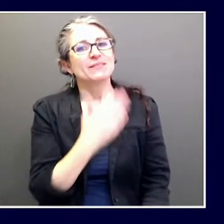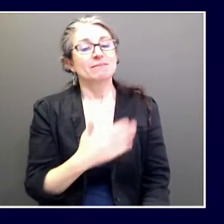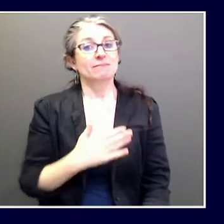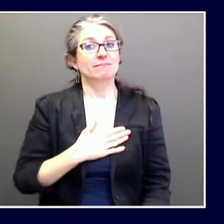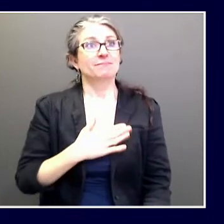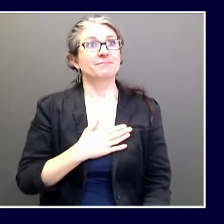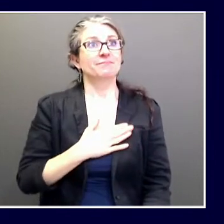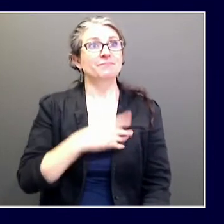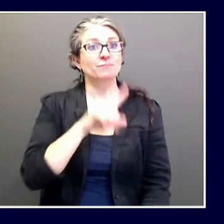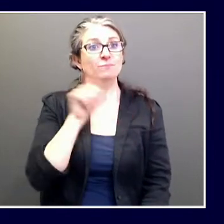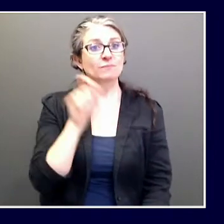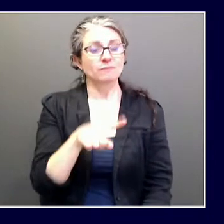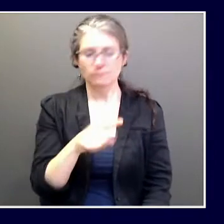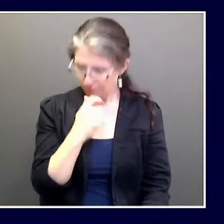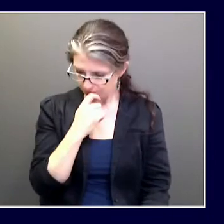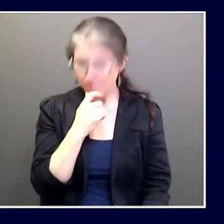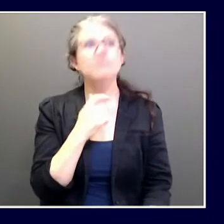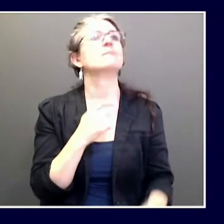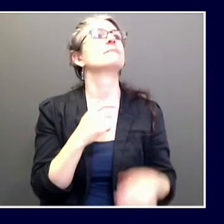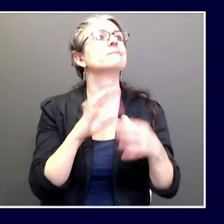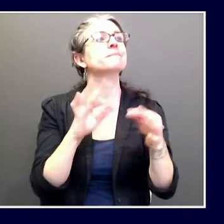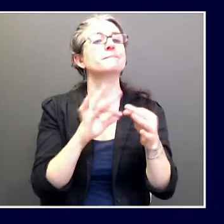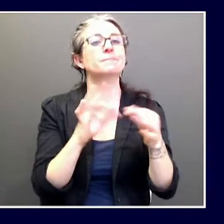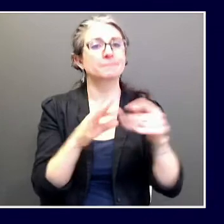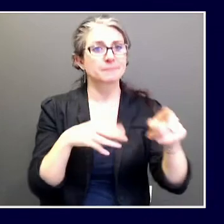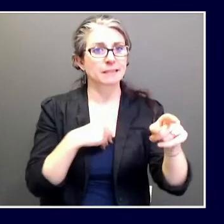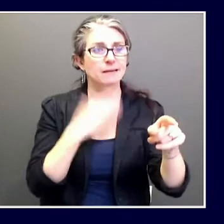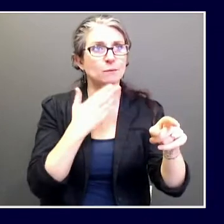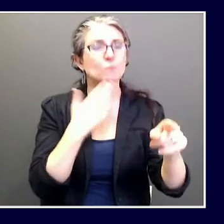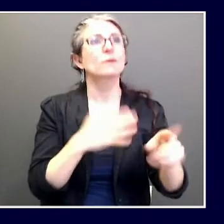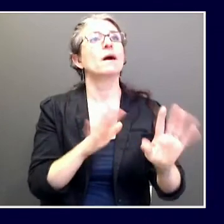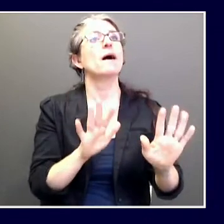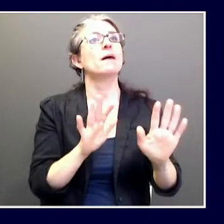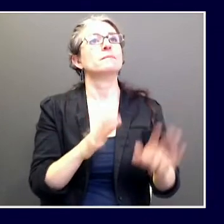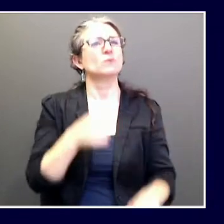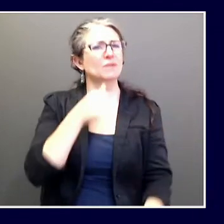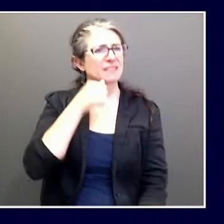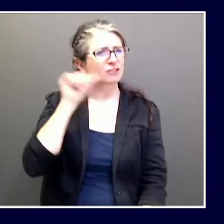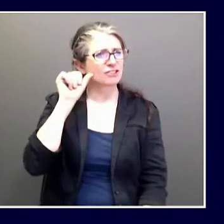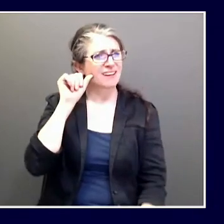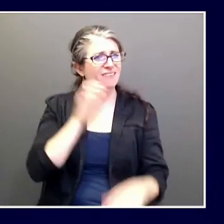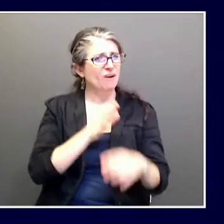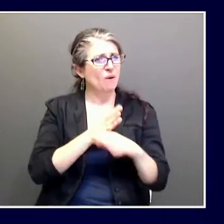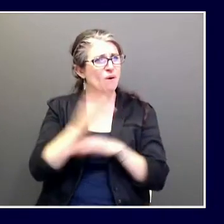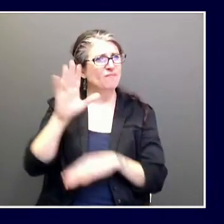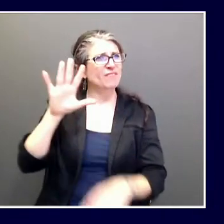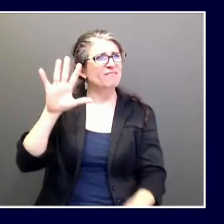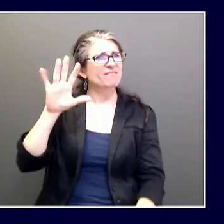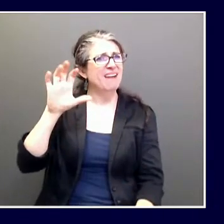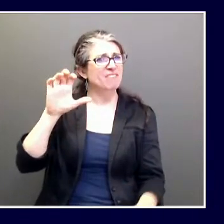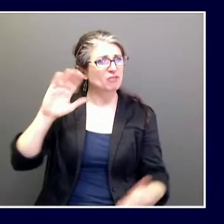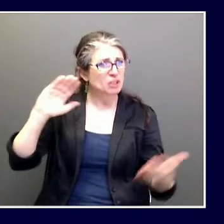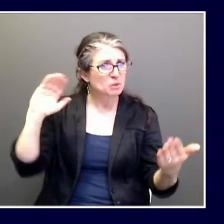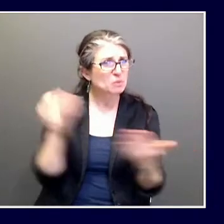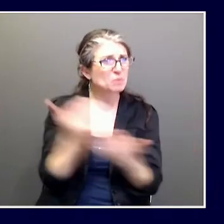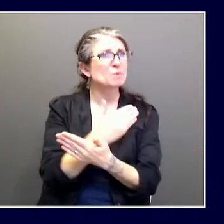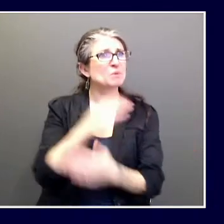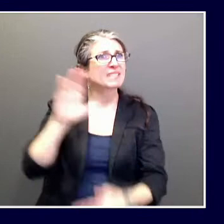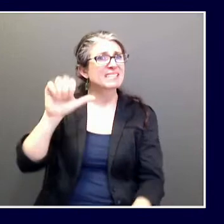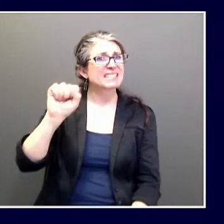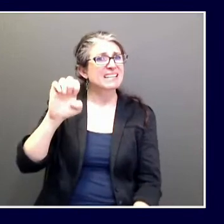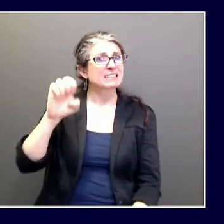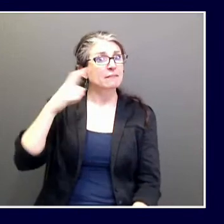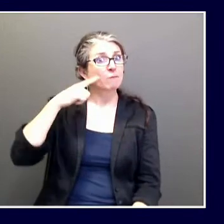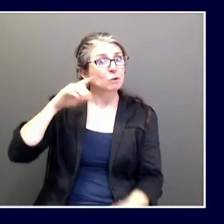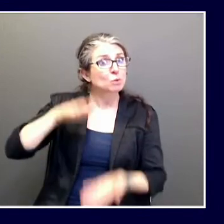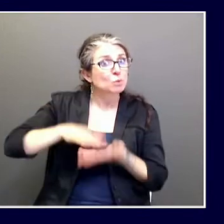Monday, over 500 cases were reported in Maine schools. I'm not sure if